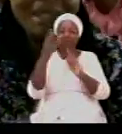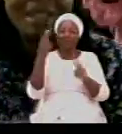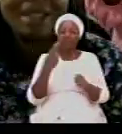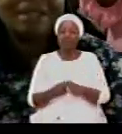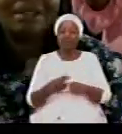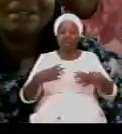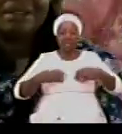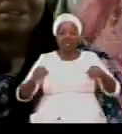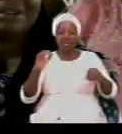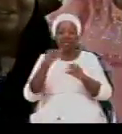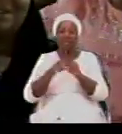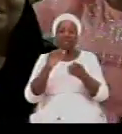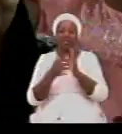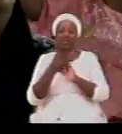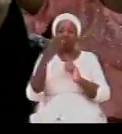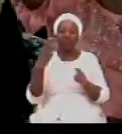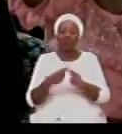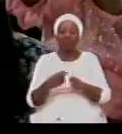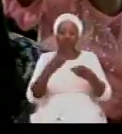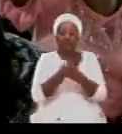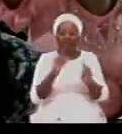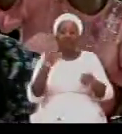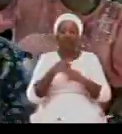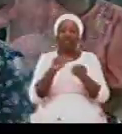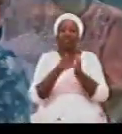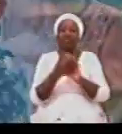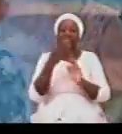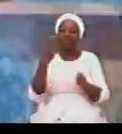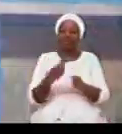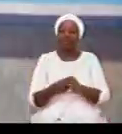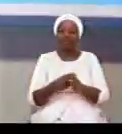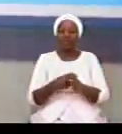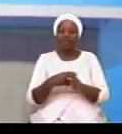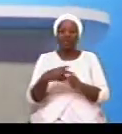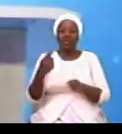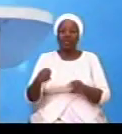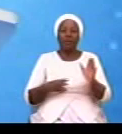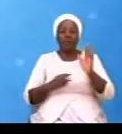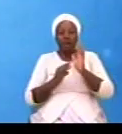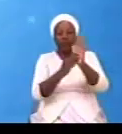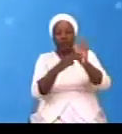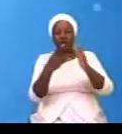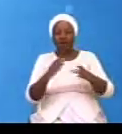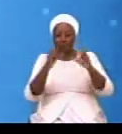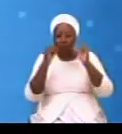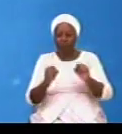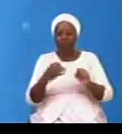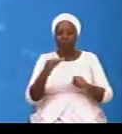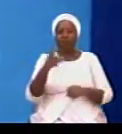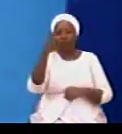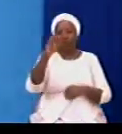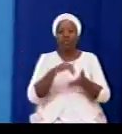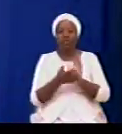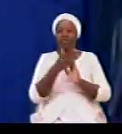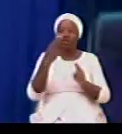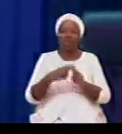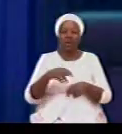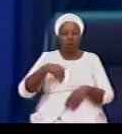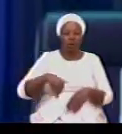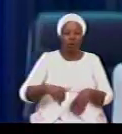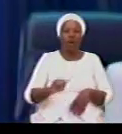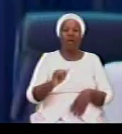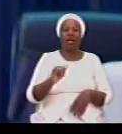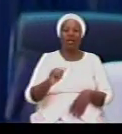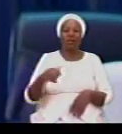deliverance, the manifestation of the power of God. While we're still speaking, you